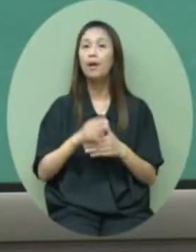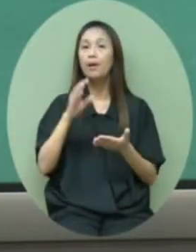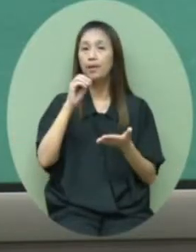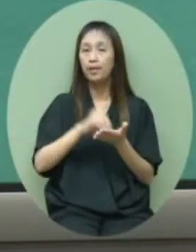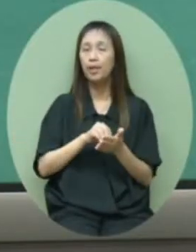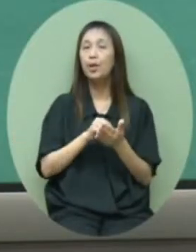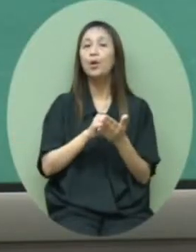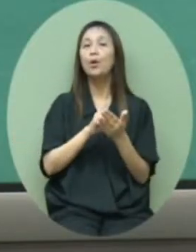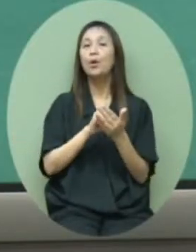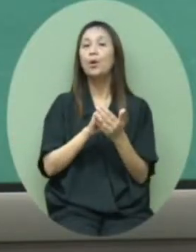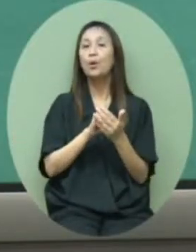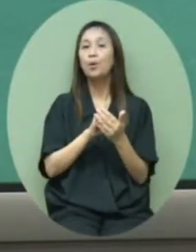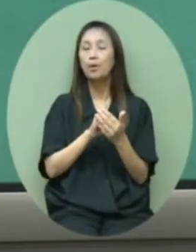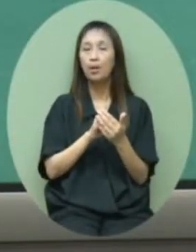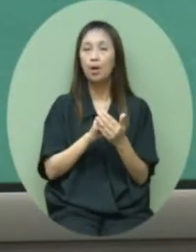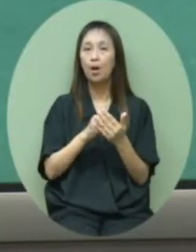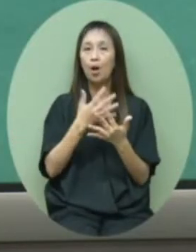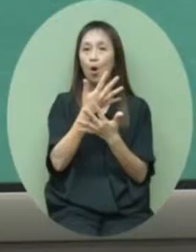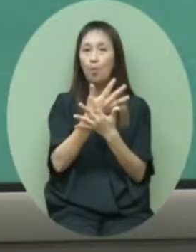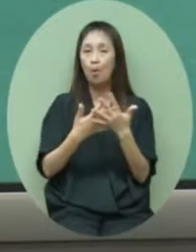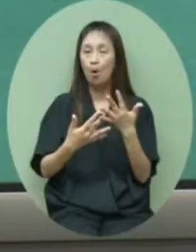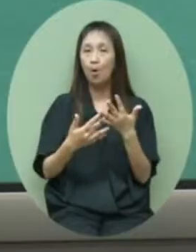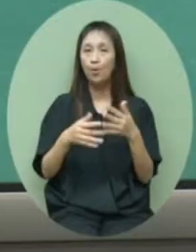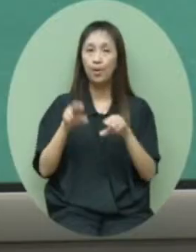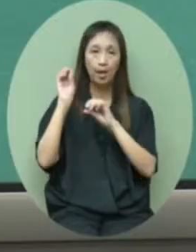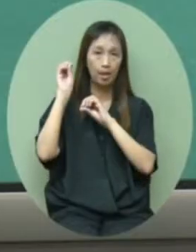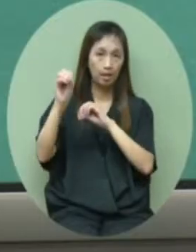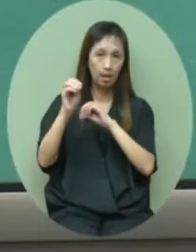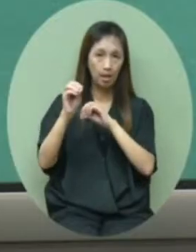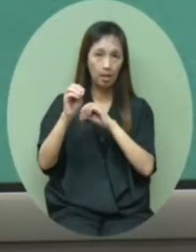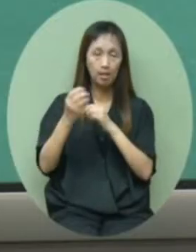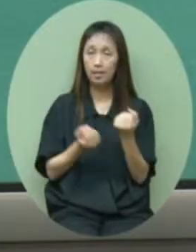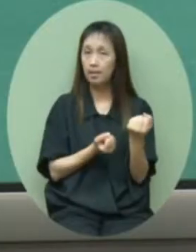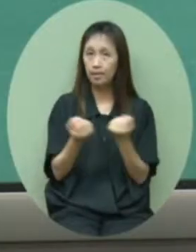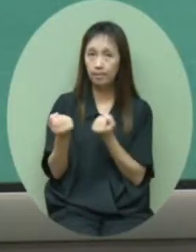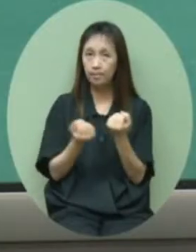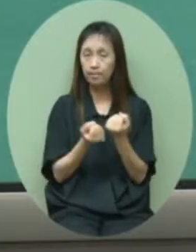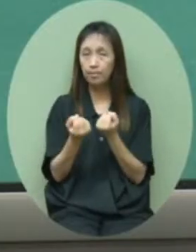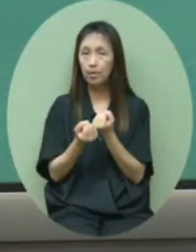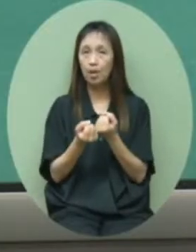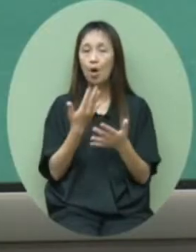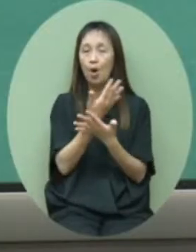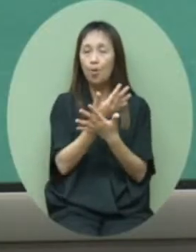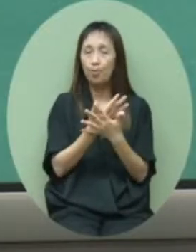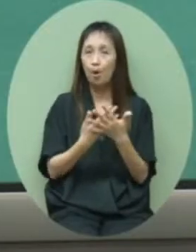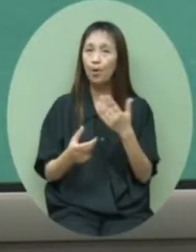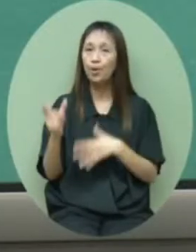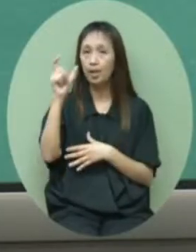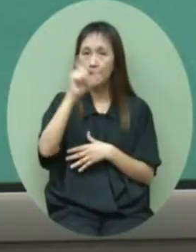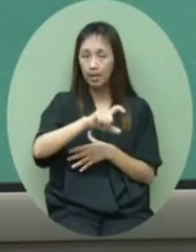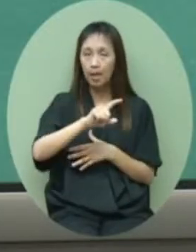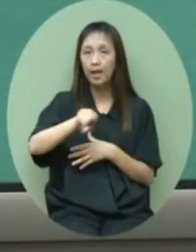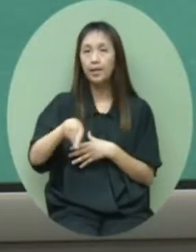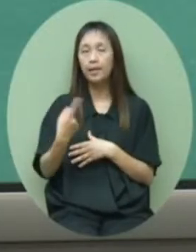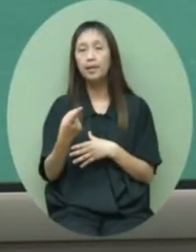law or a legal framework to regulate online ride-hailing apps